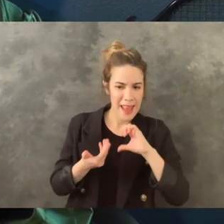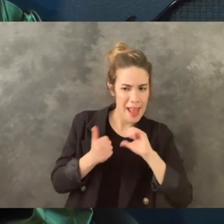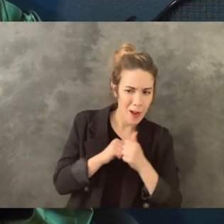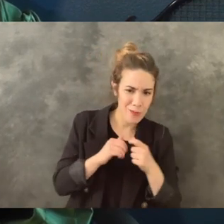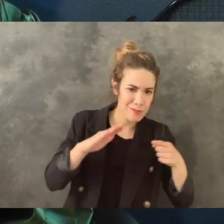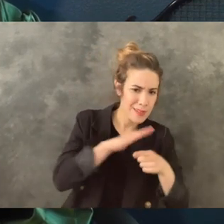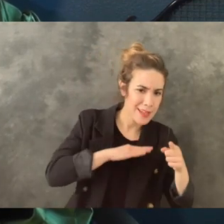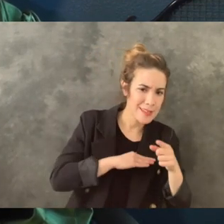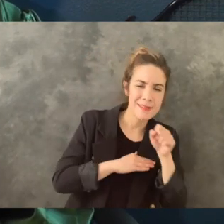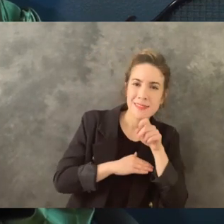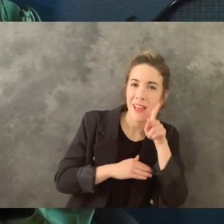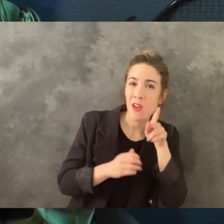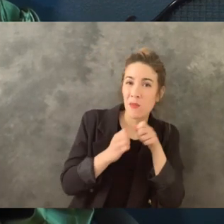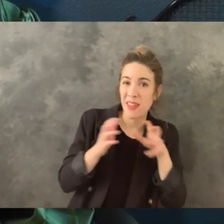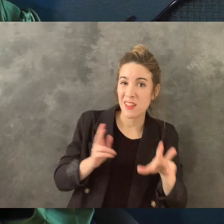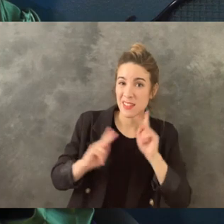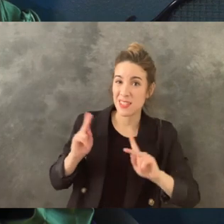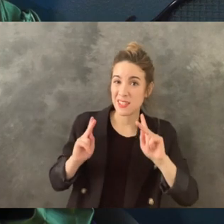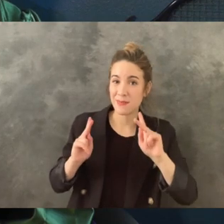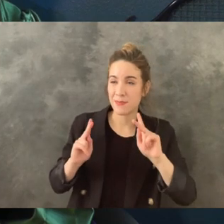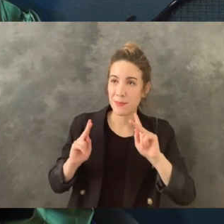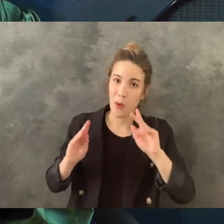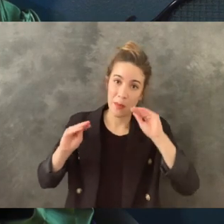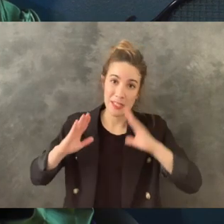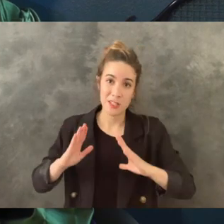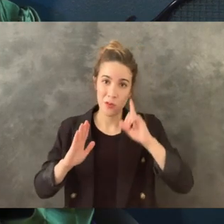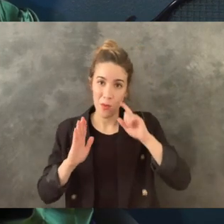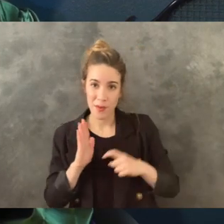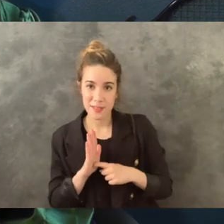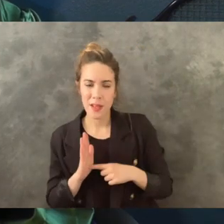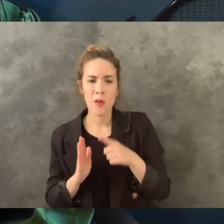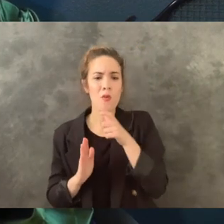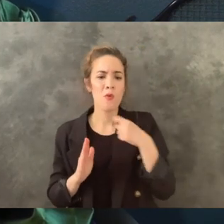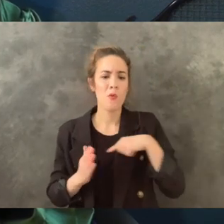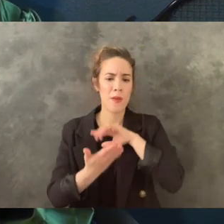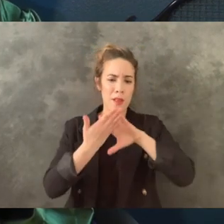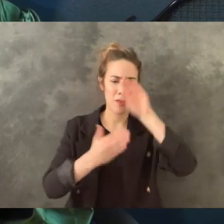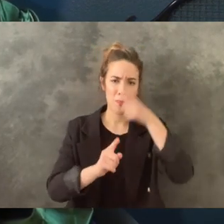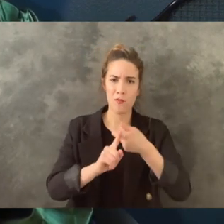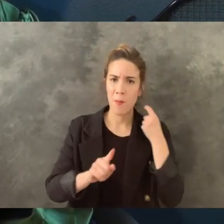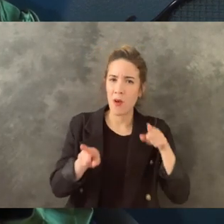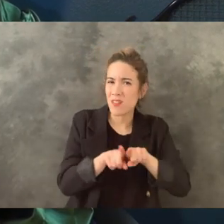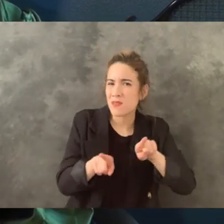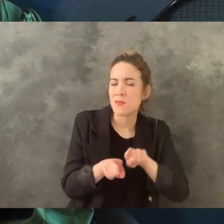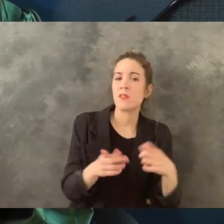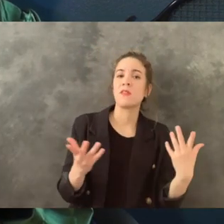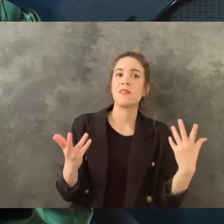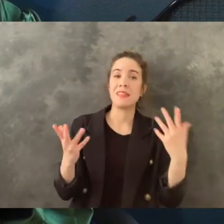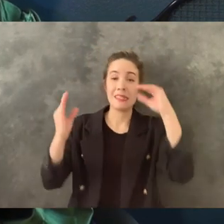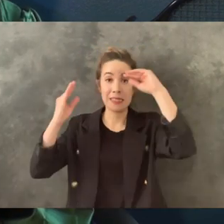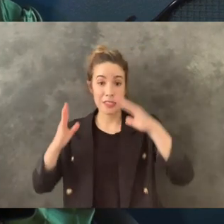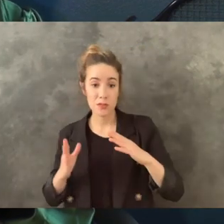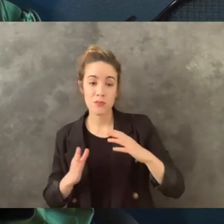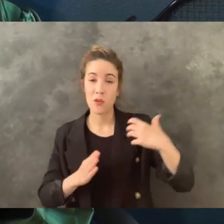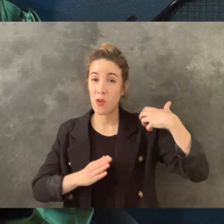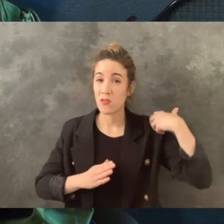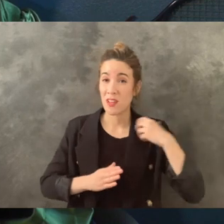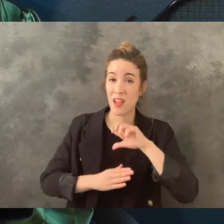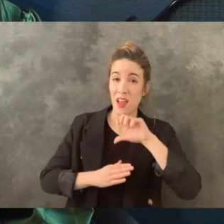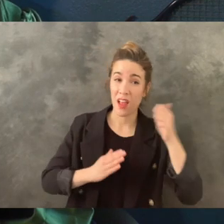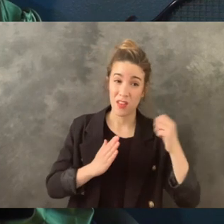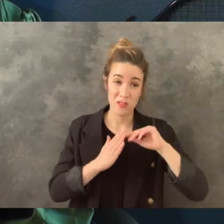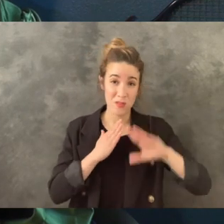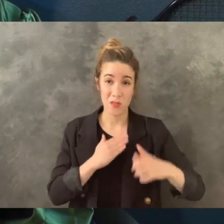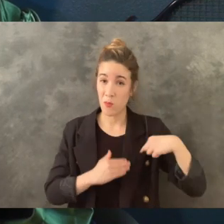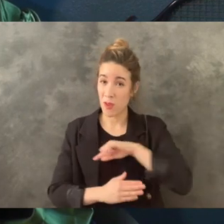the teacher noticing, and on who we learned from. Whether it be teachers, coaches, or other students, we've all had